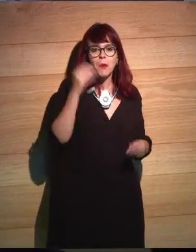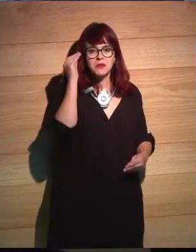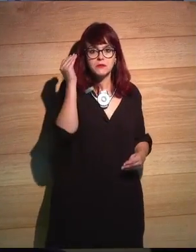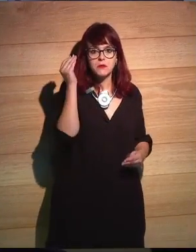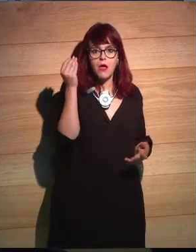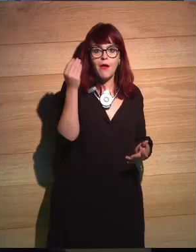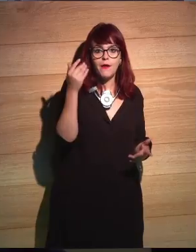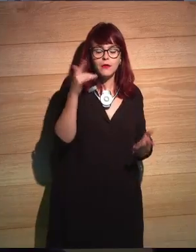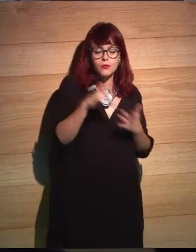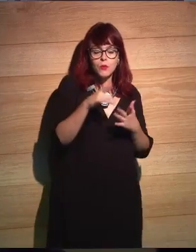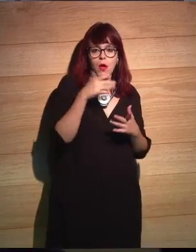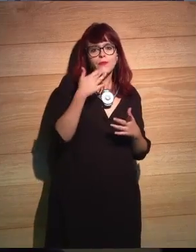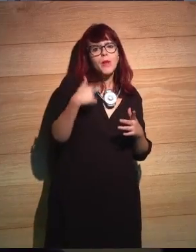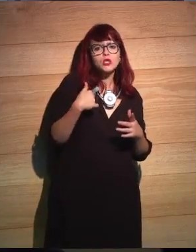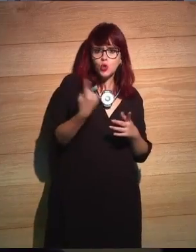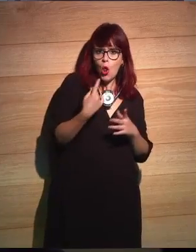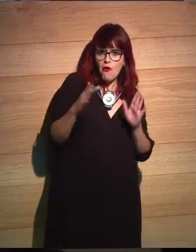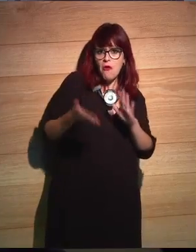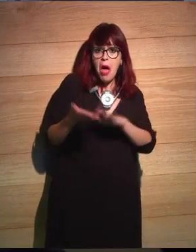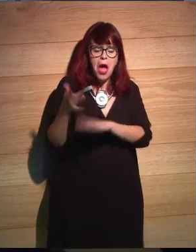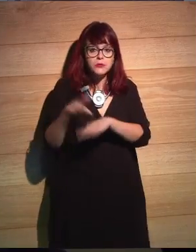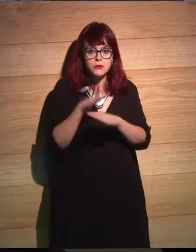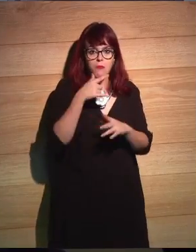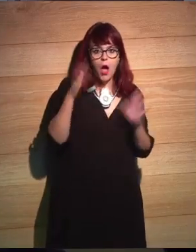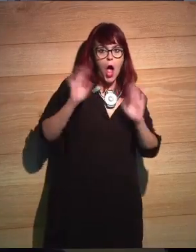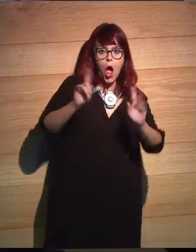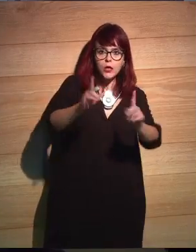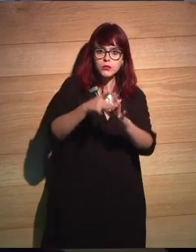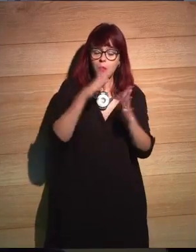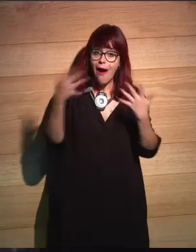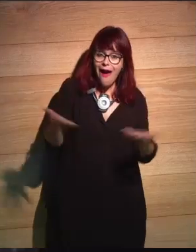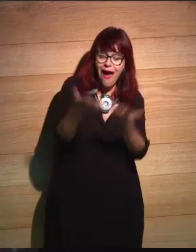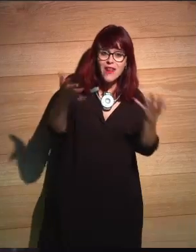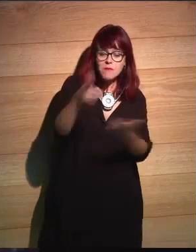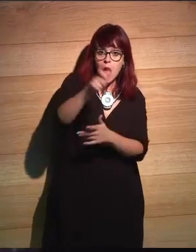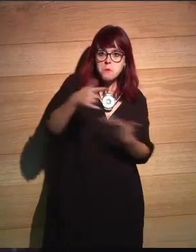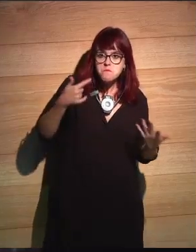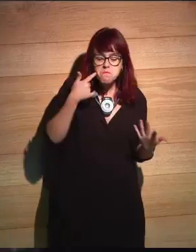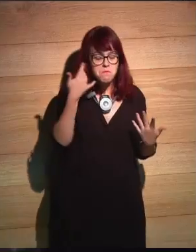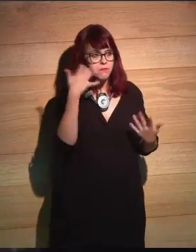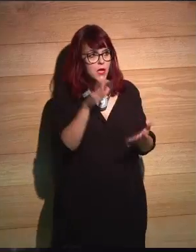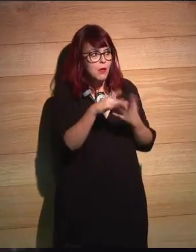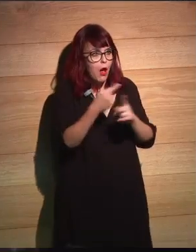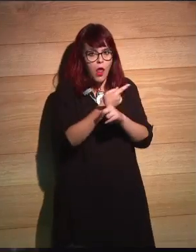member of the family here, so we can cheer him up. And that makes him very nervous. And I think that's